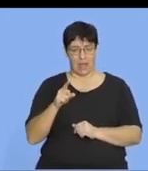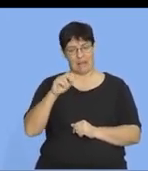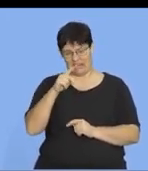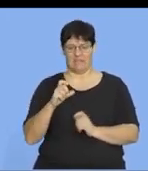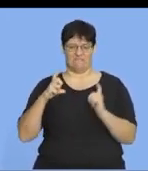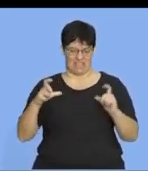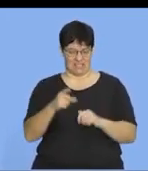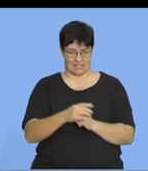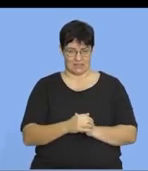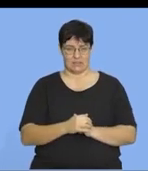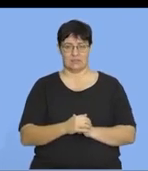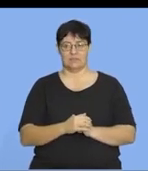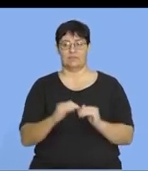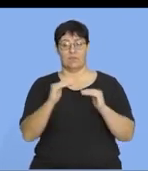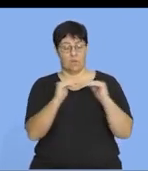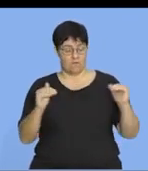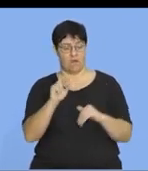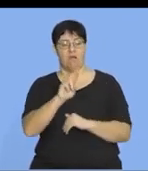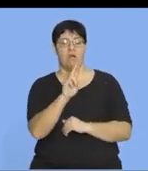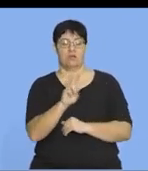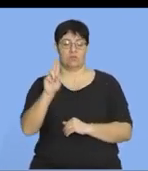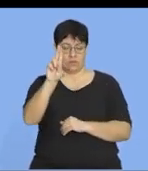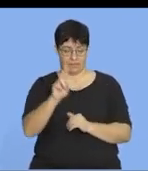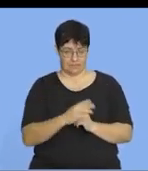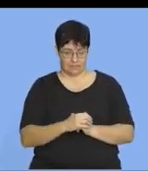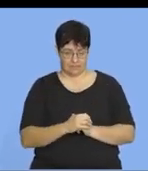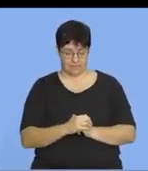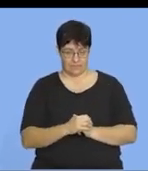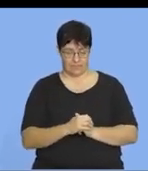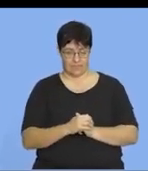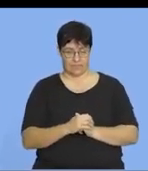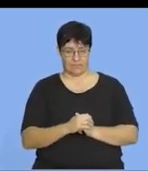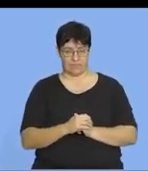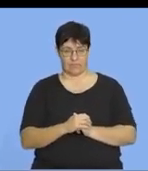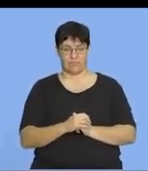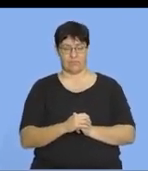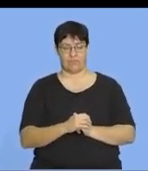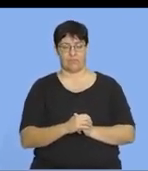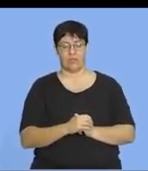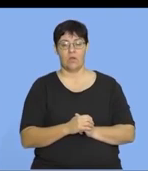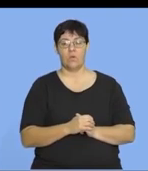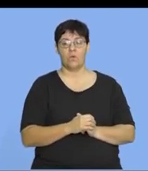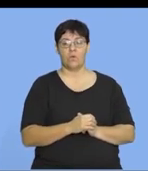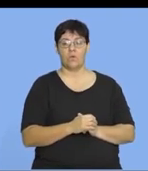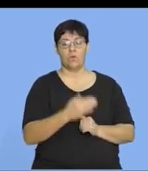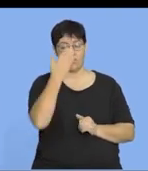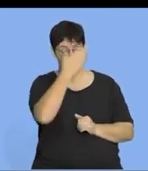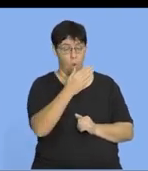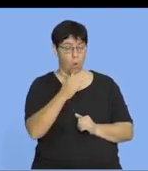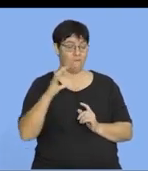big. Over R squared. We know that the force that